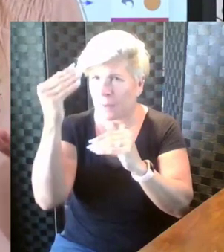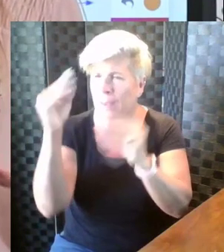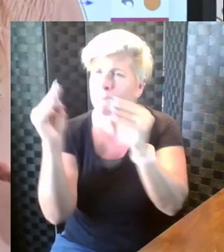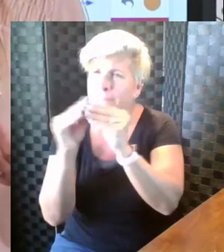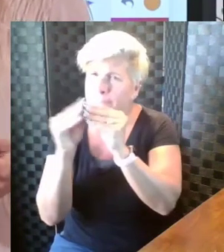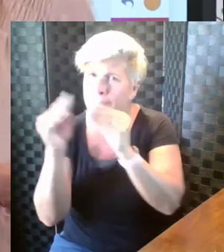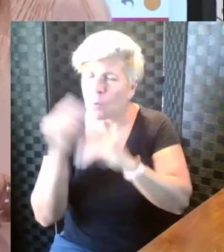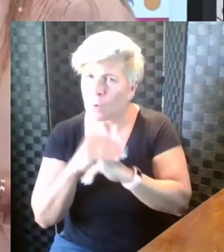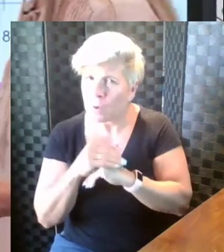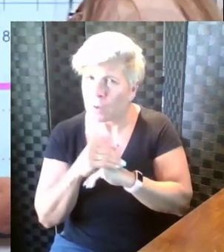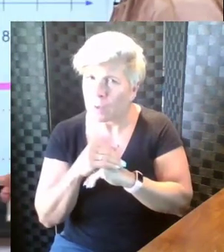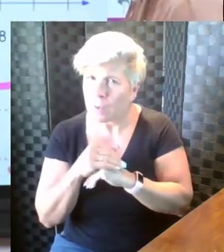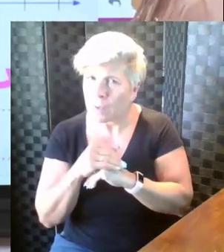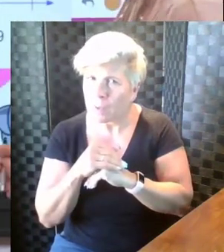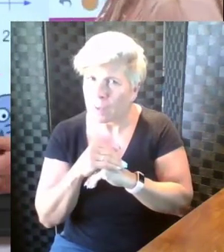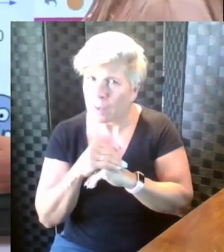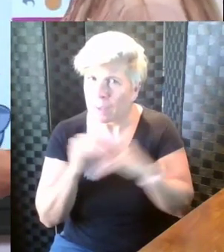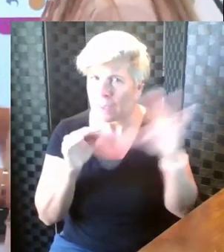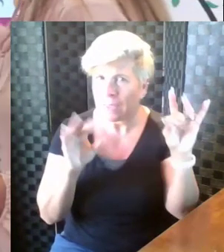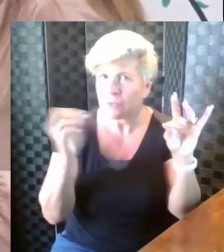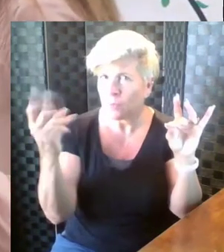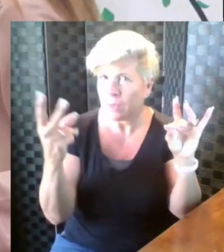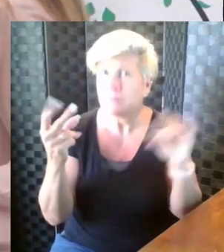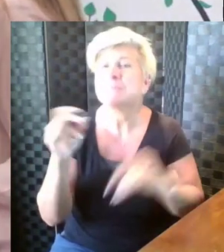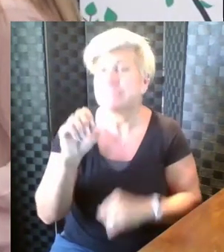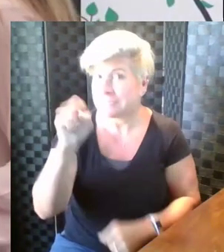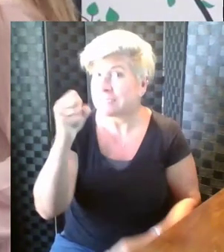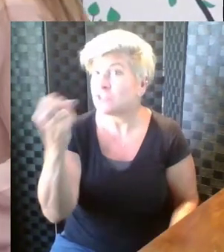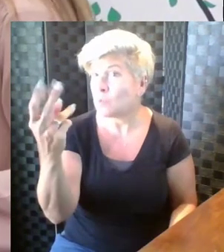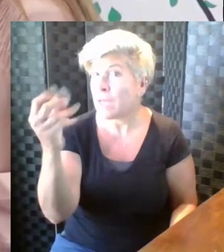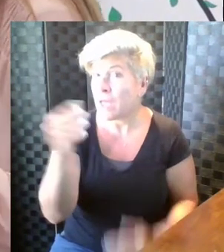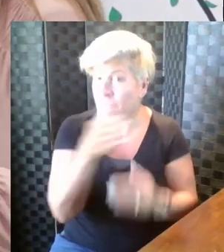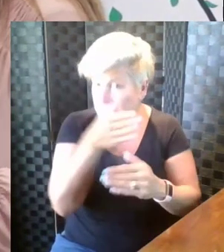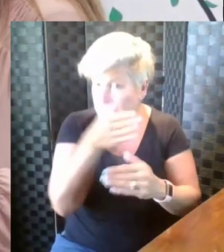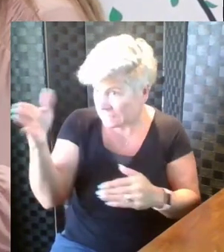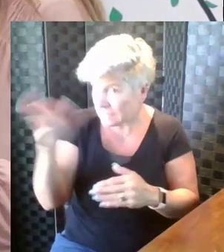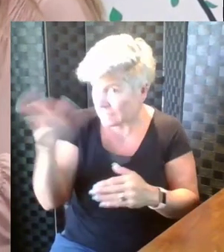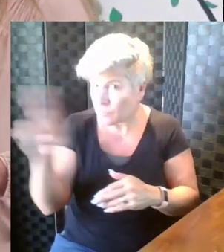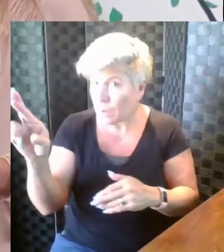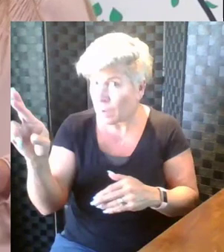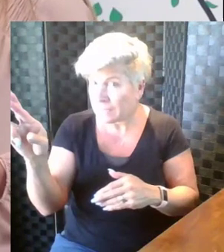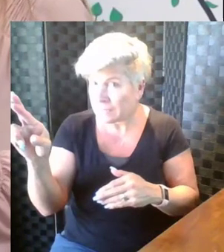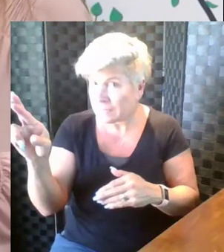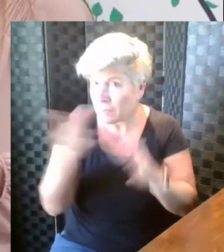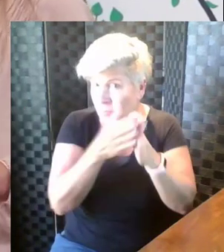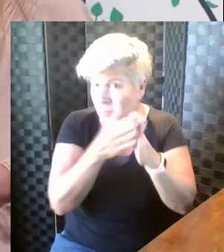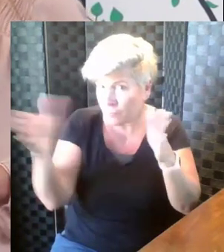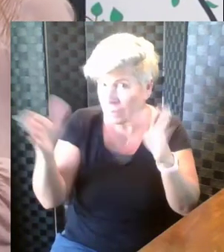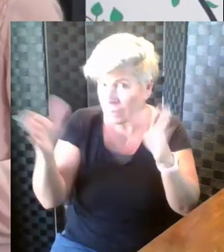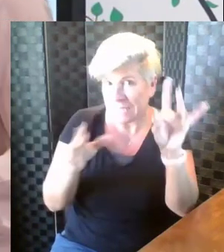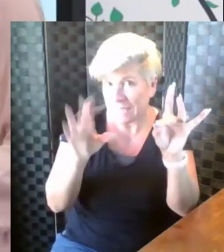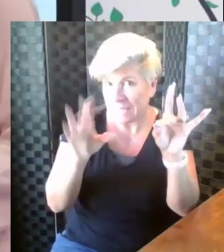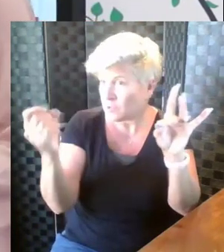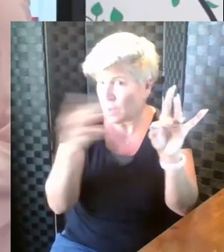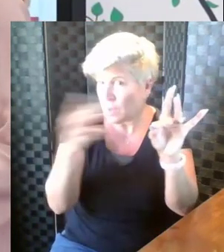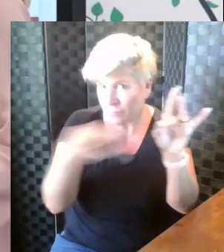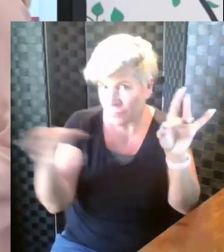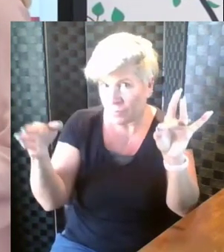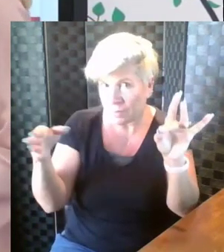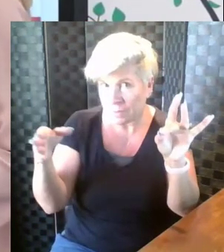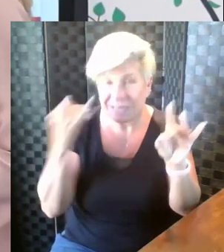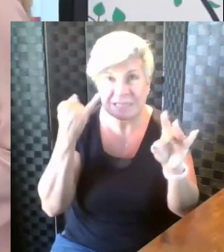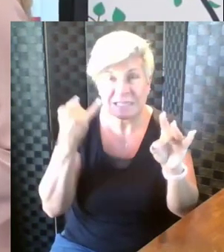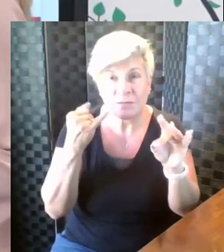more or greater? Yeah, the 12. Very nice. The 12 is over here further. We also know that if we were at 8 and